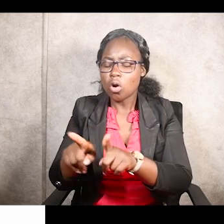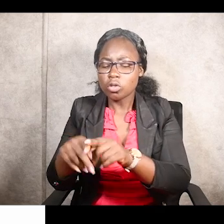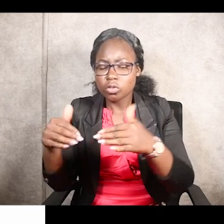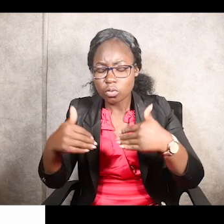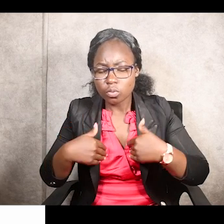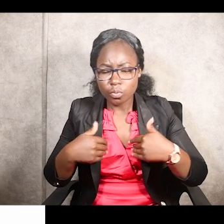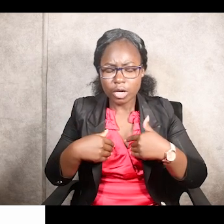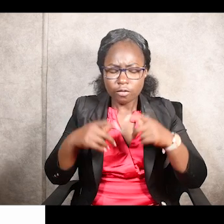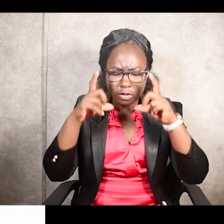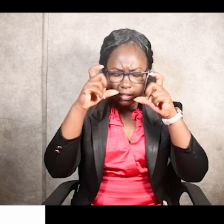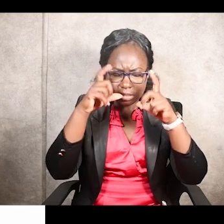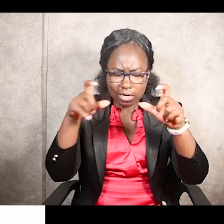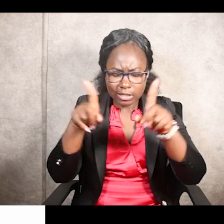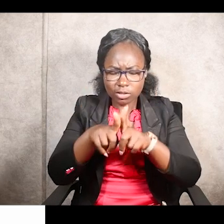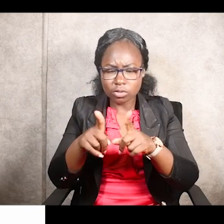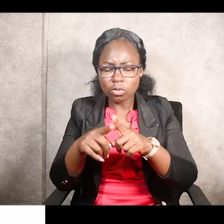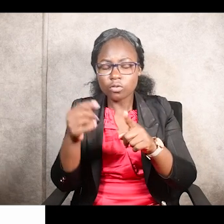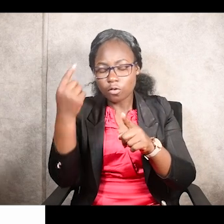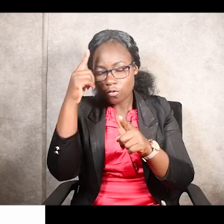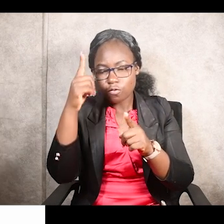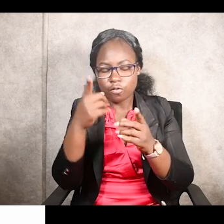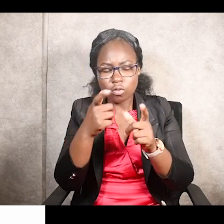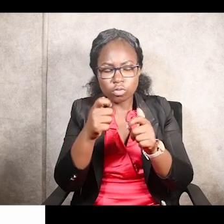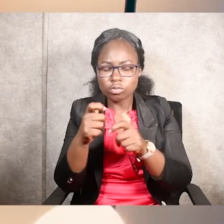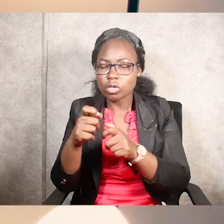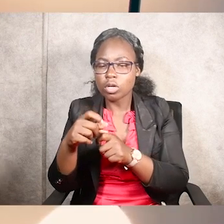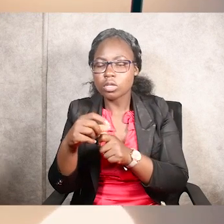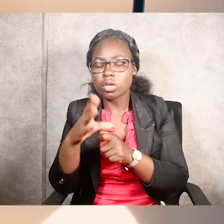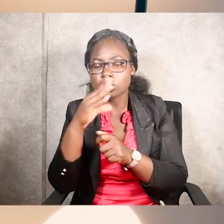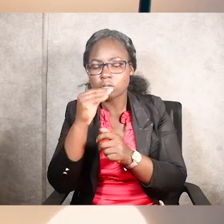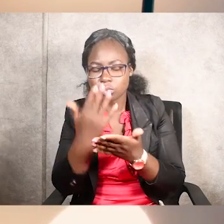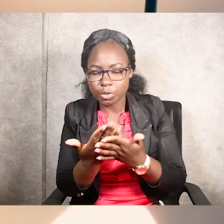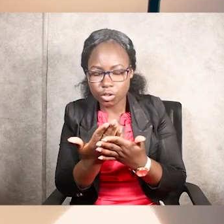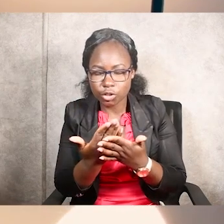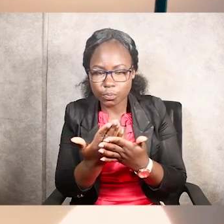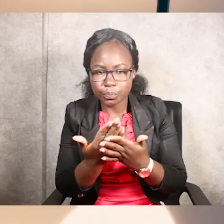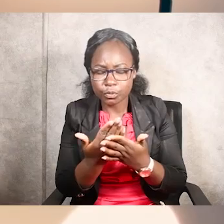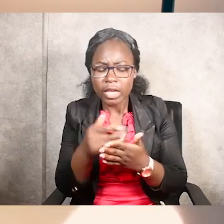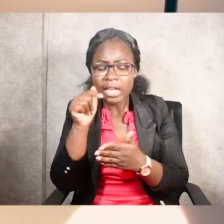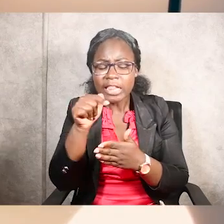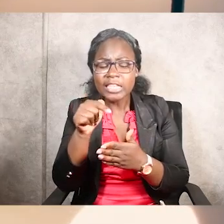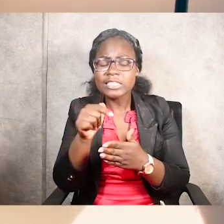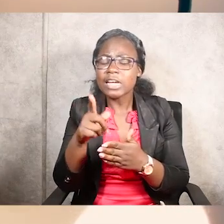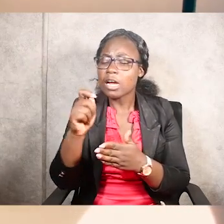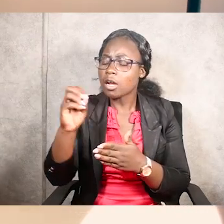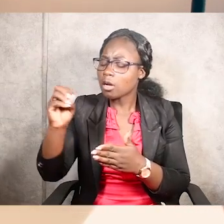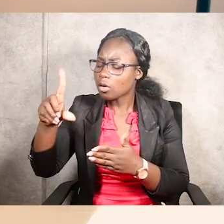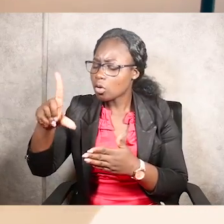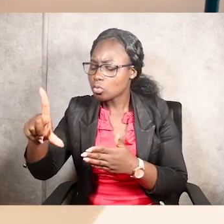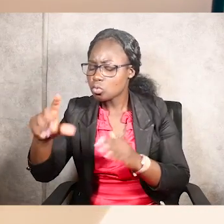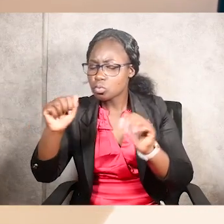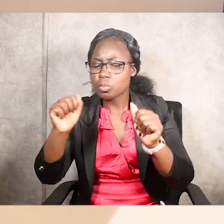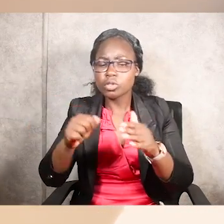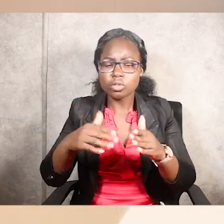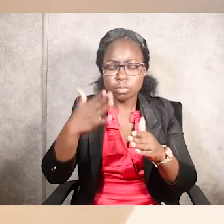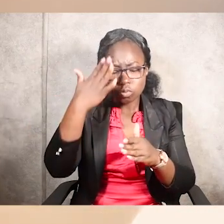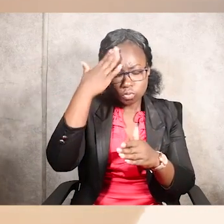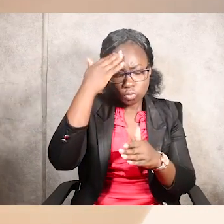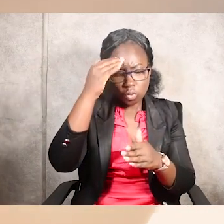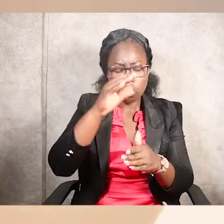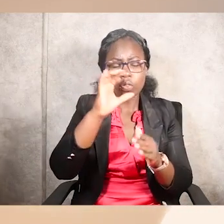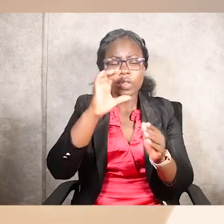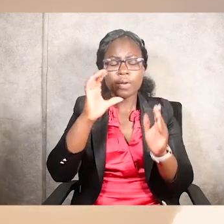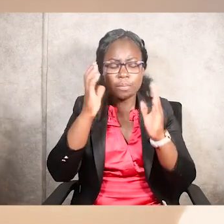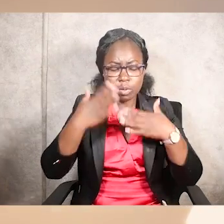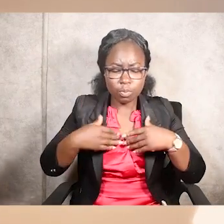and text-to-speech. For example, the non-visual desk access. These are tools that are able to read characters that are on the screen and they're able